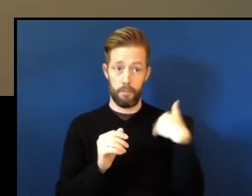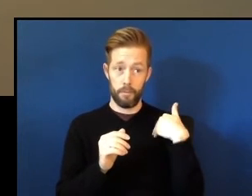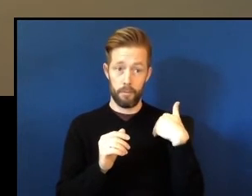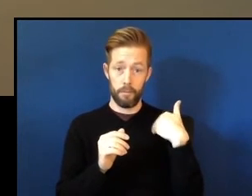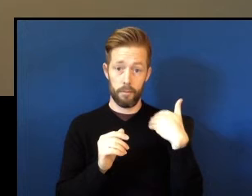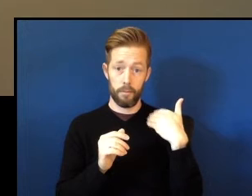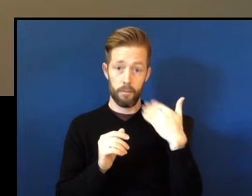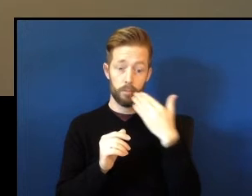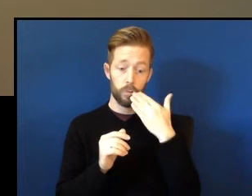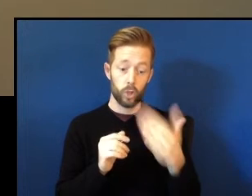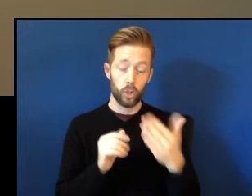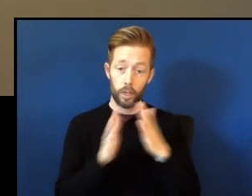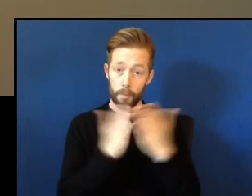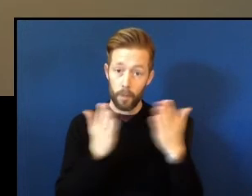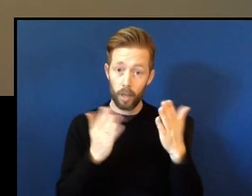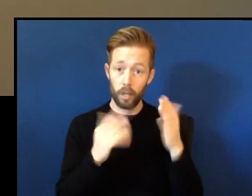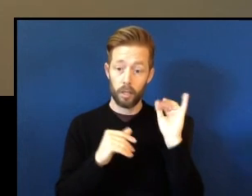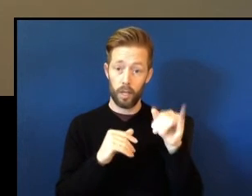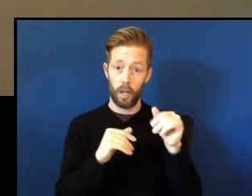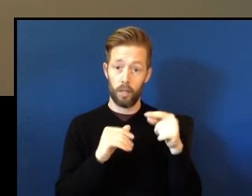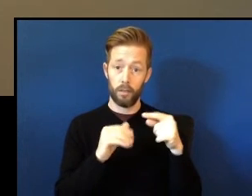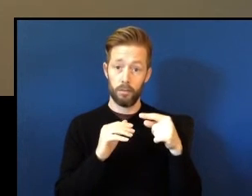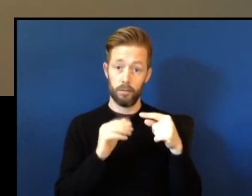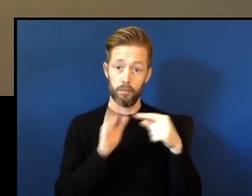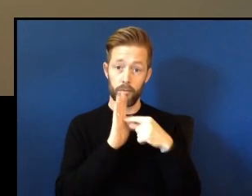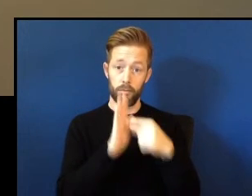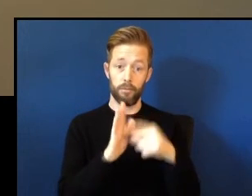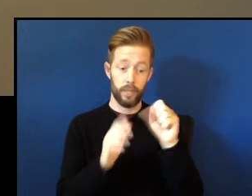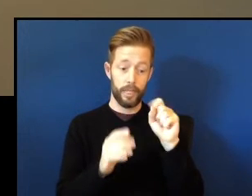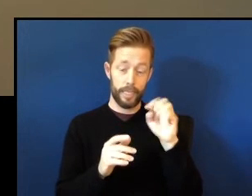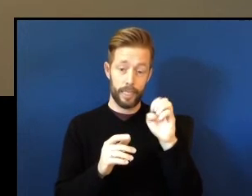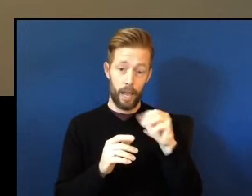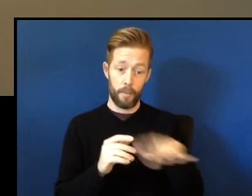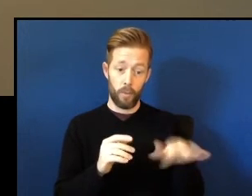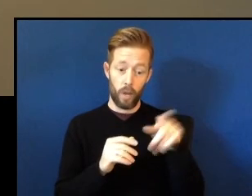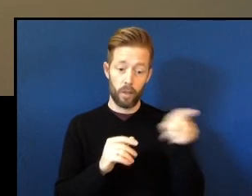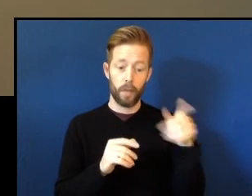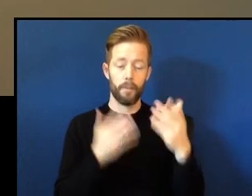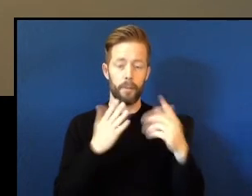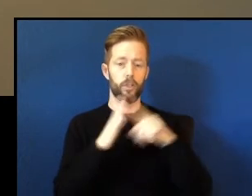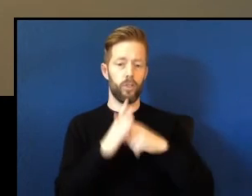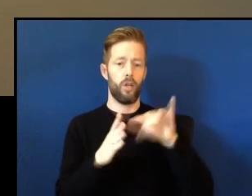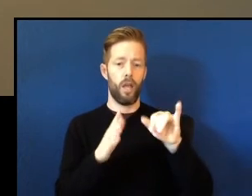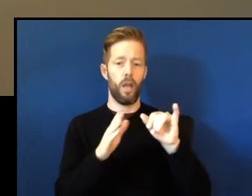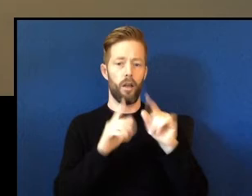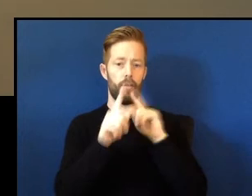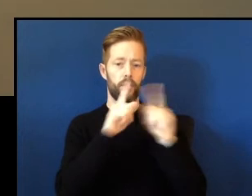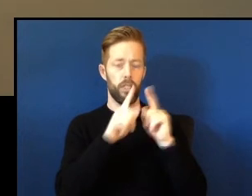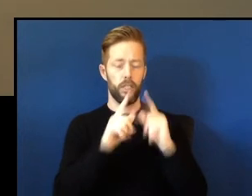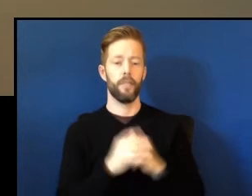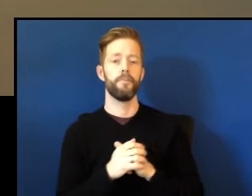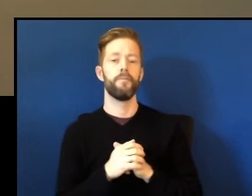a good book that points out the STEM around them, maybe to start that conversation?